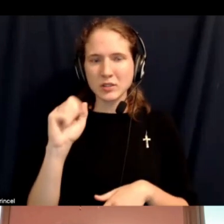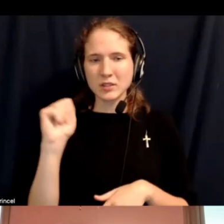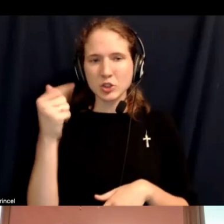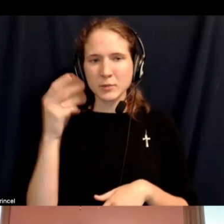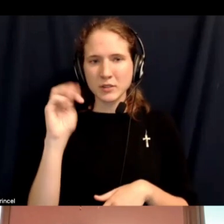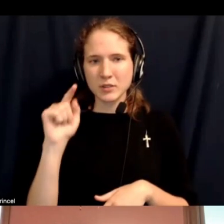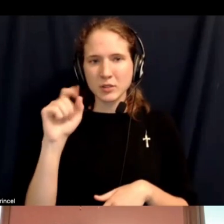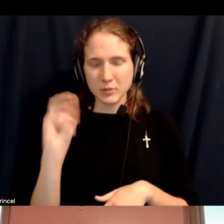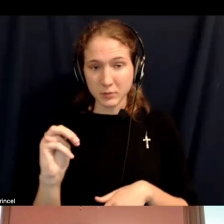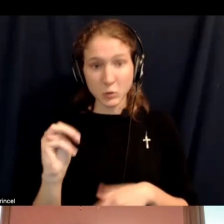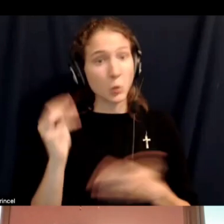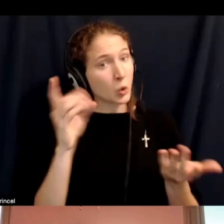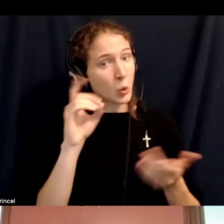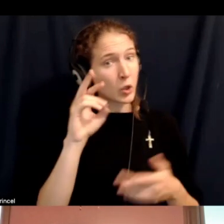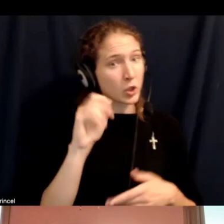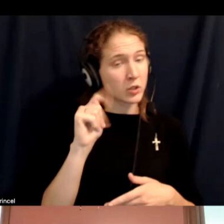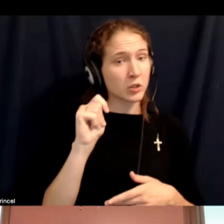drakeitarts@gmail.com or go to